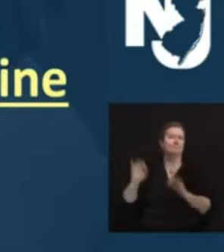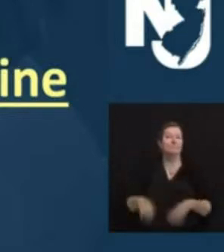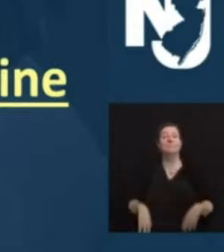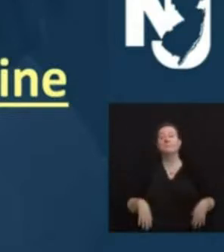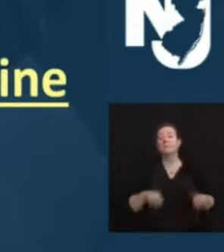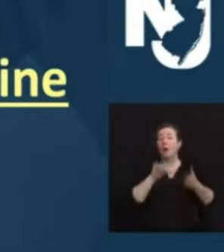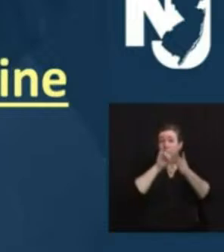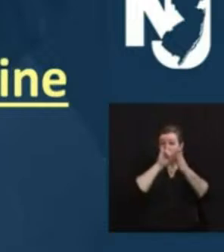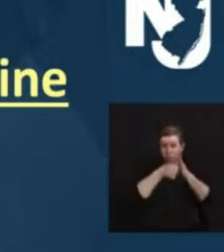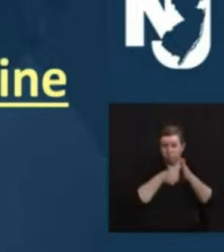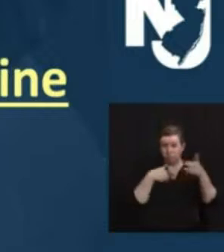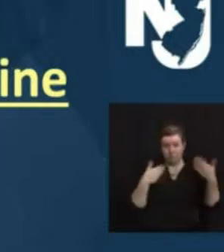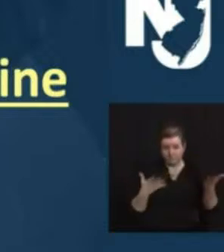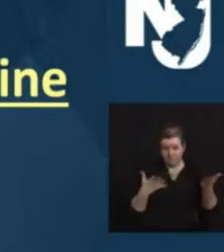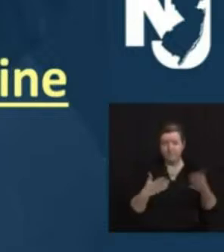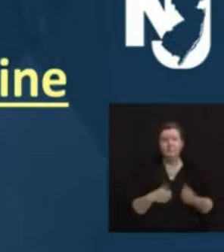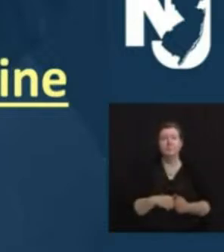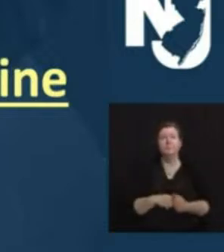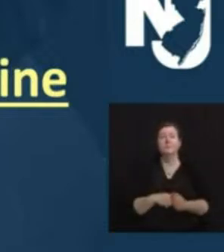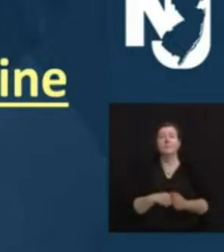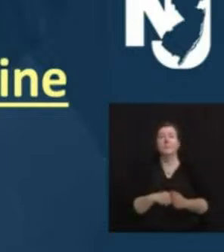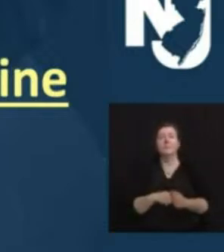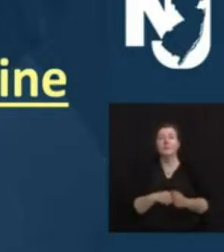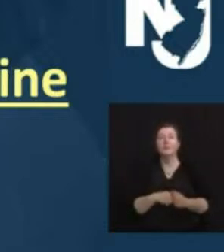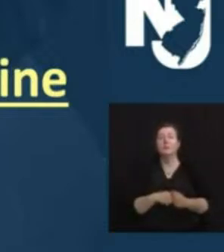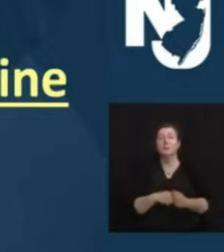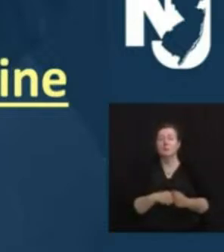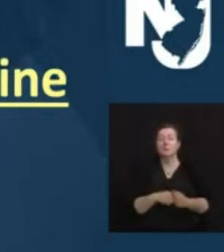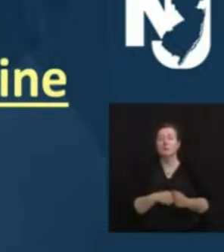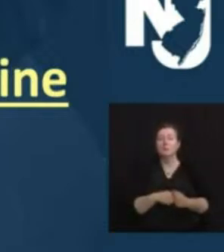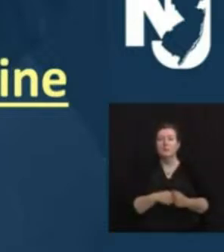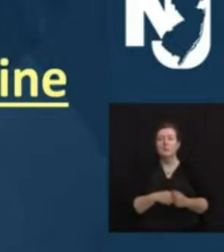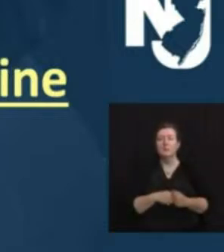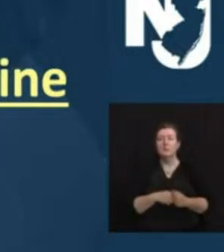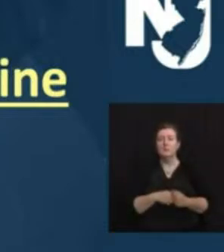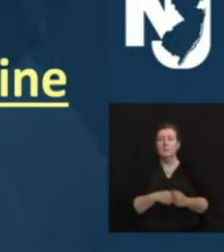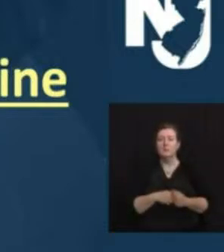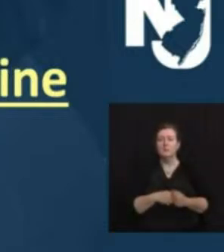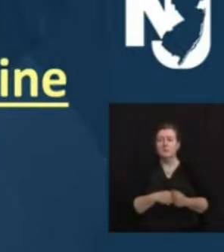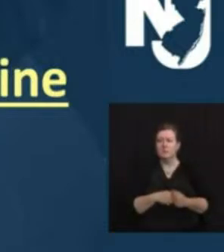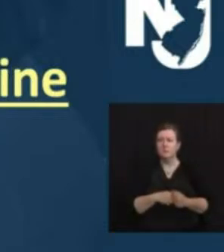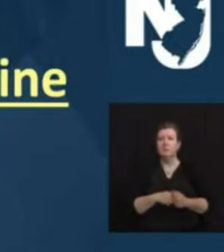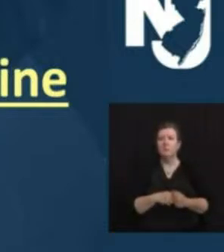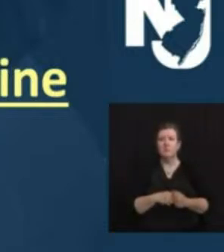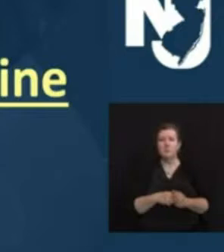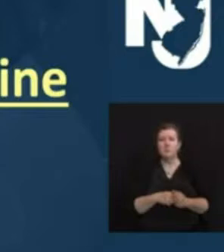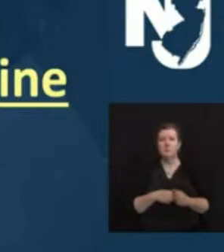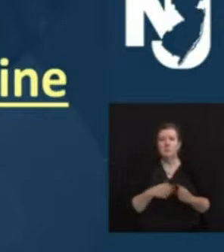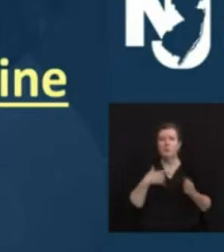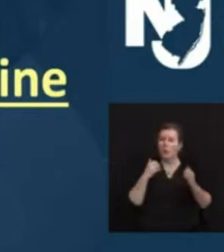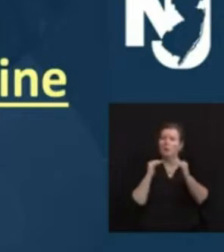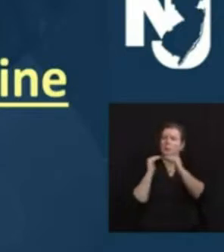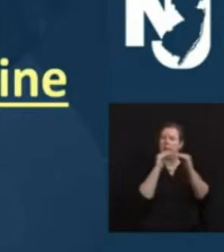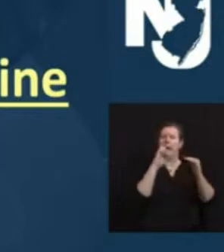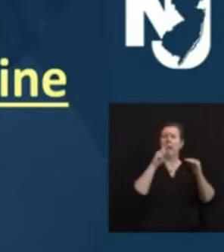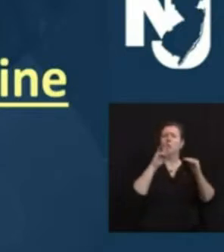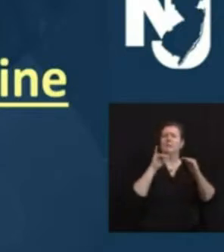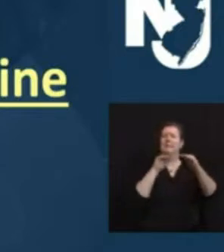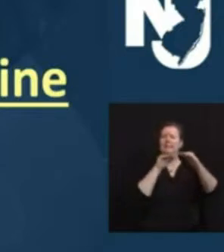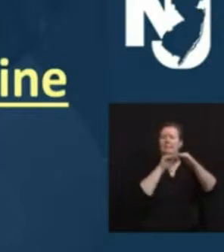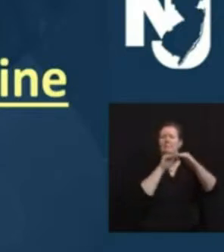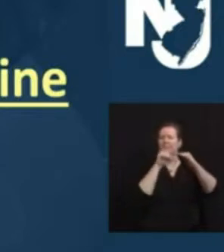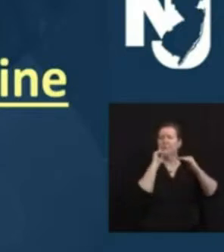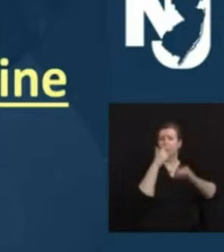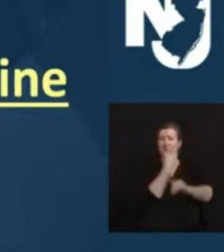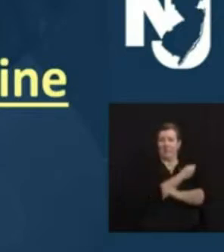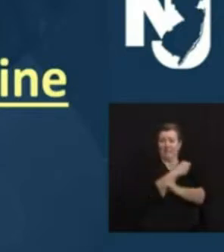in a lot of detail, which is our across-the-board commitment to ensuring equitable access to vaccines. As it